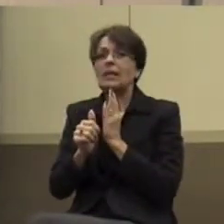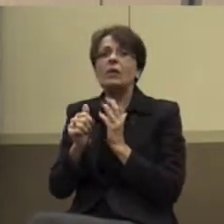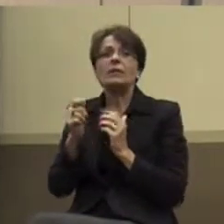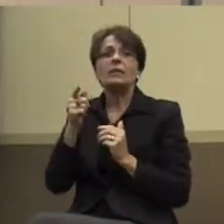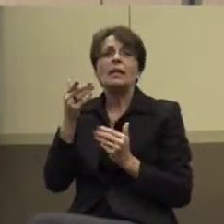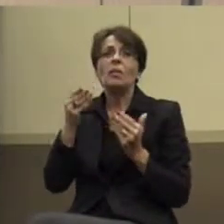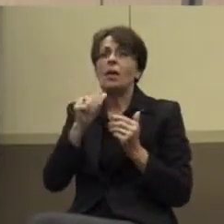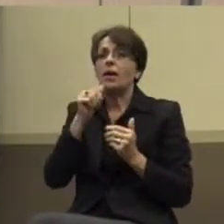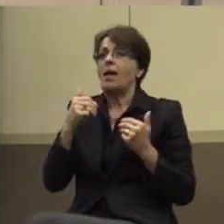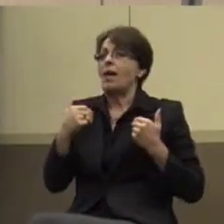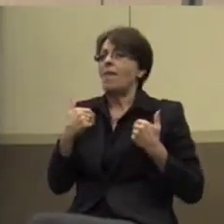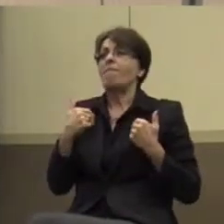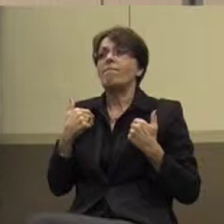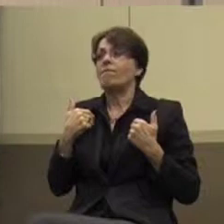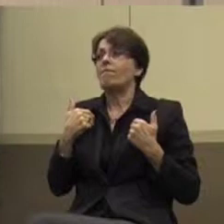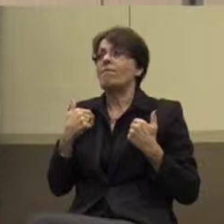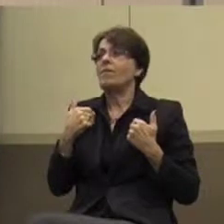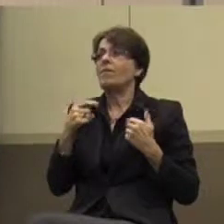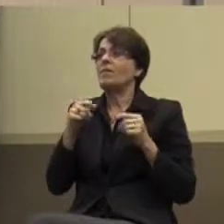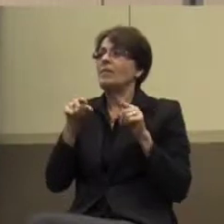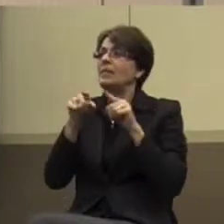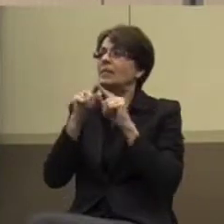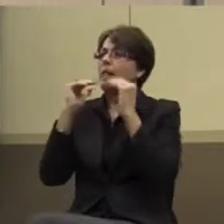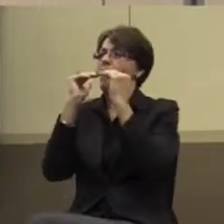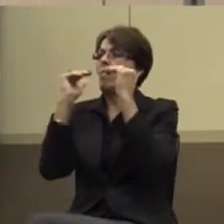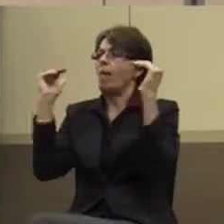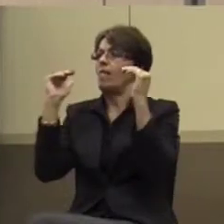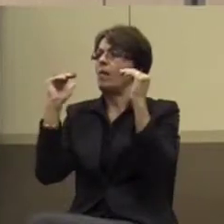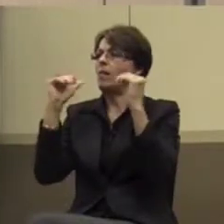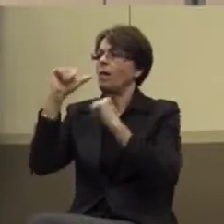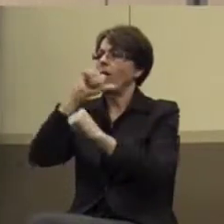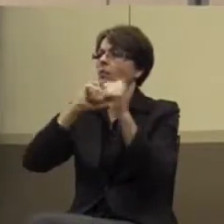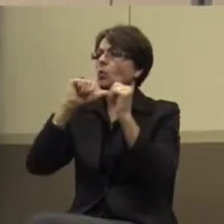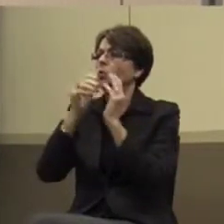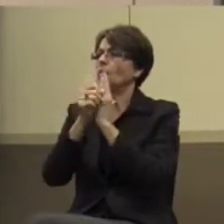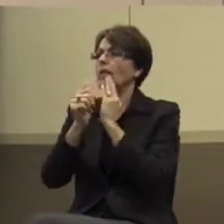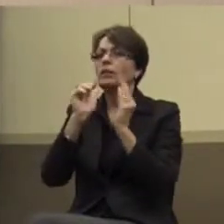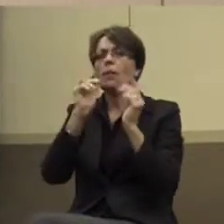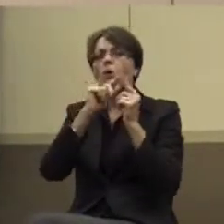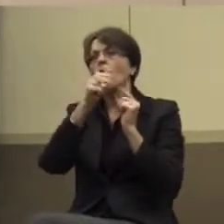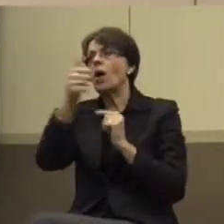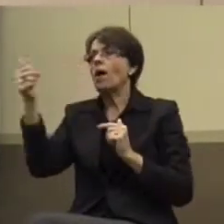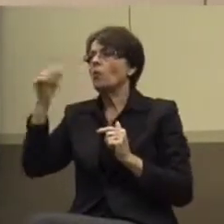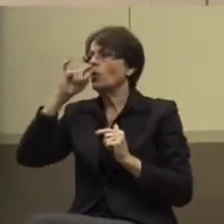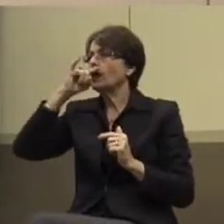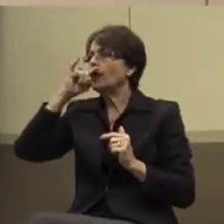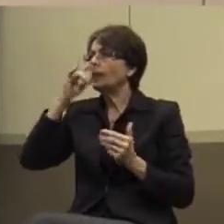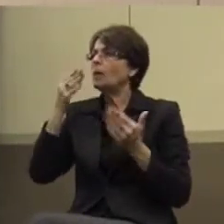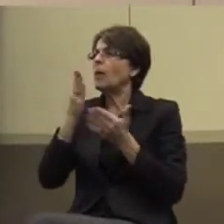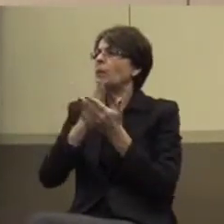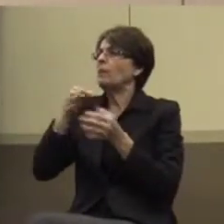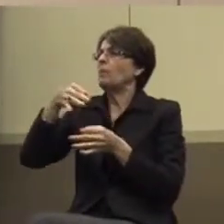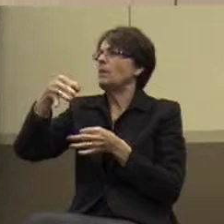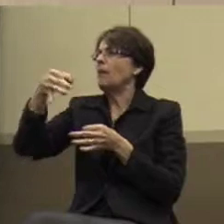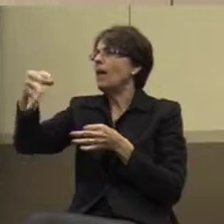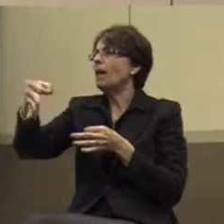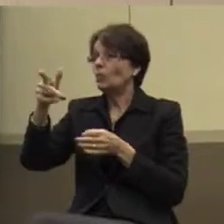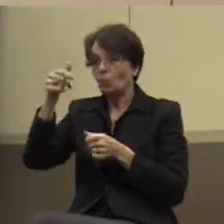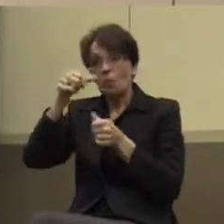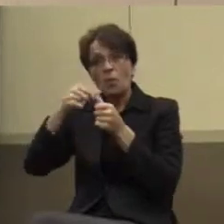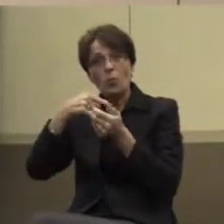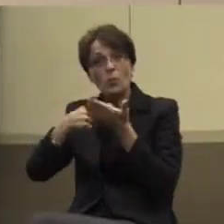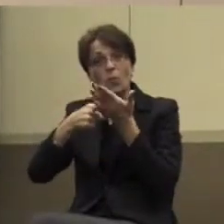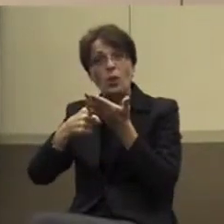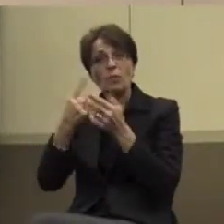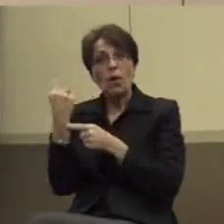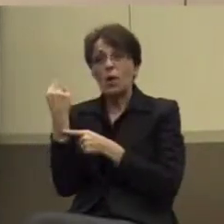have that same level of social skills as some of the other kids. Maybe some delays in like that. Remember we talked about